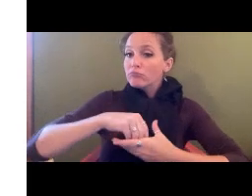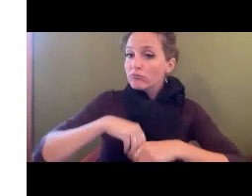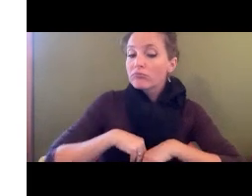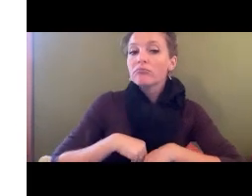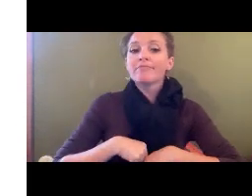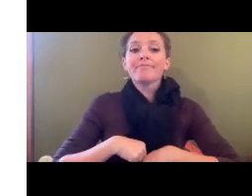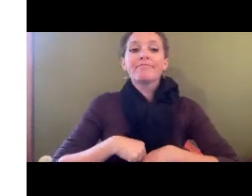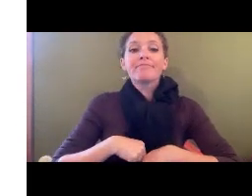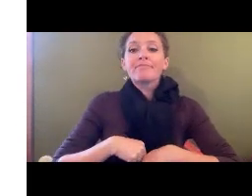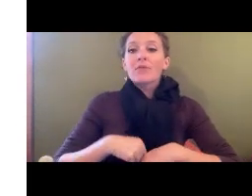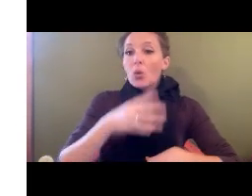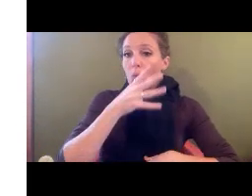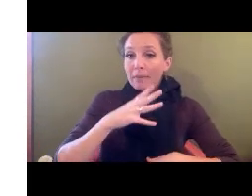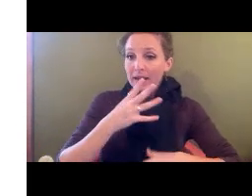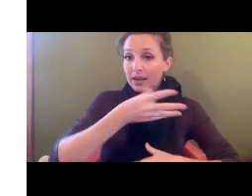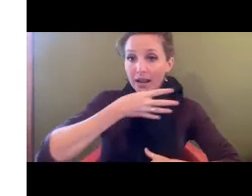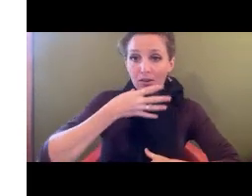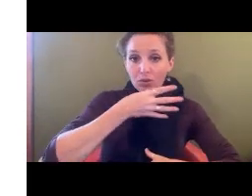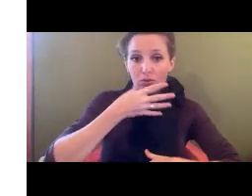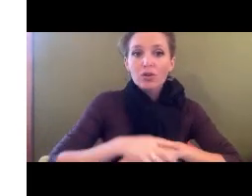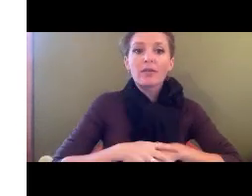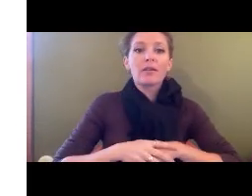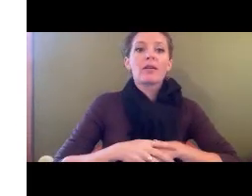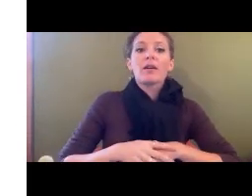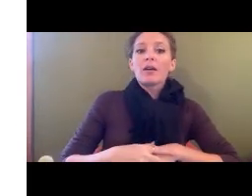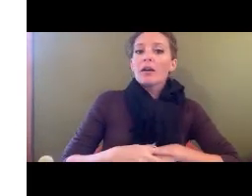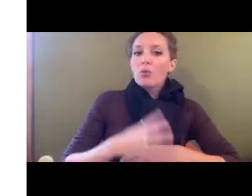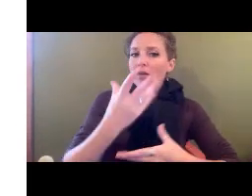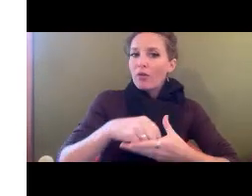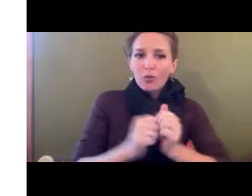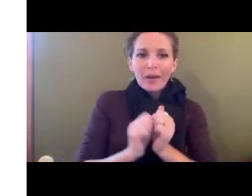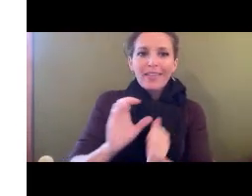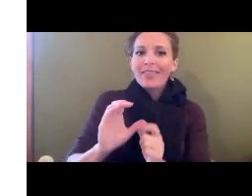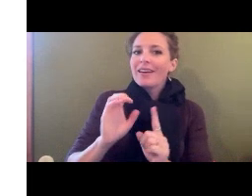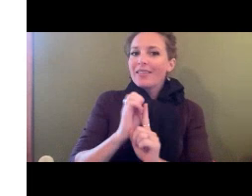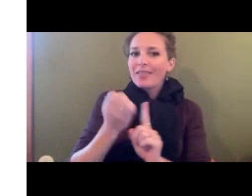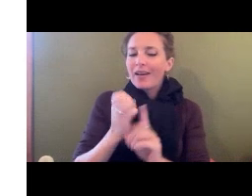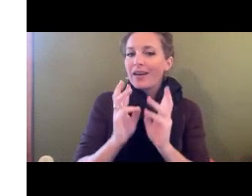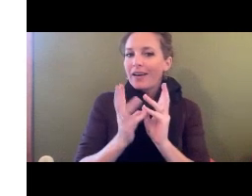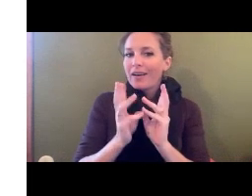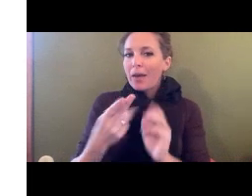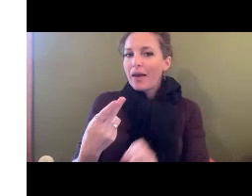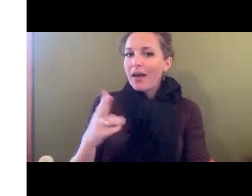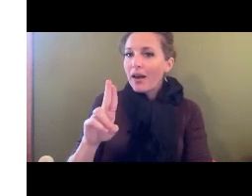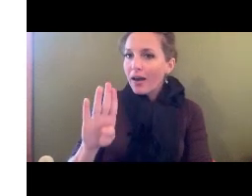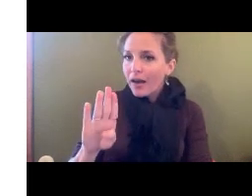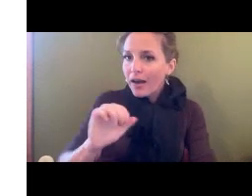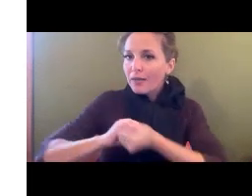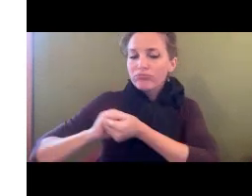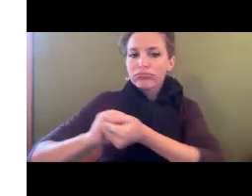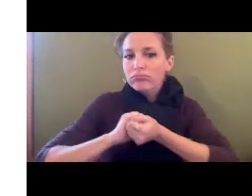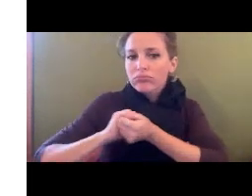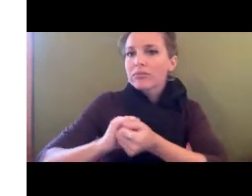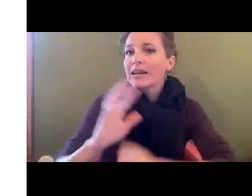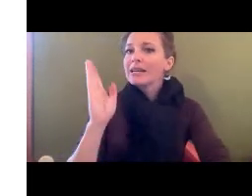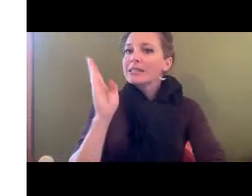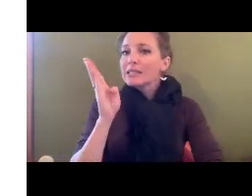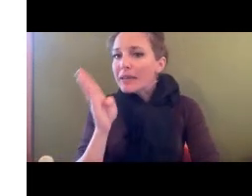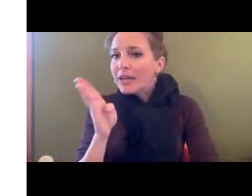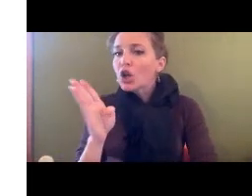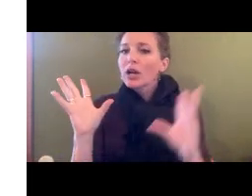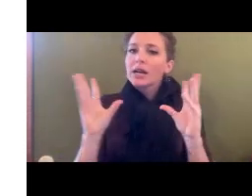doing collaborations with the International Climate Hubs, just like this one that we're on right now. We are having speakers at conferences and